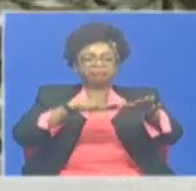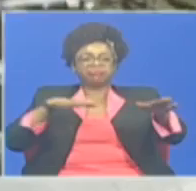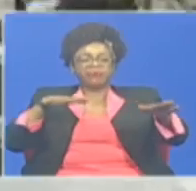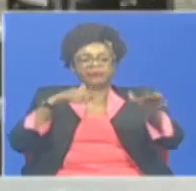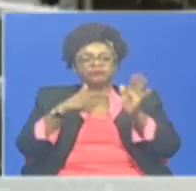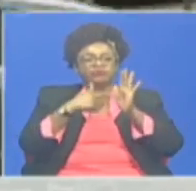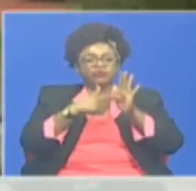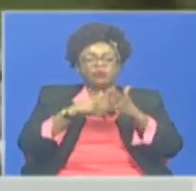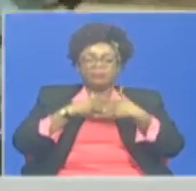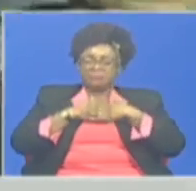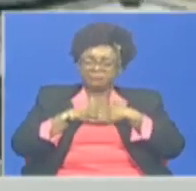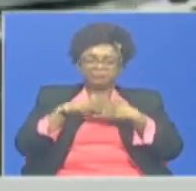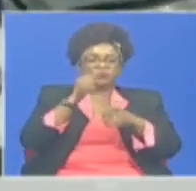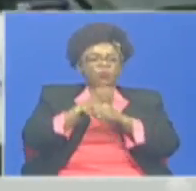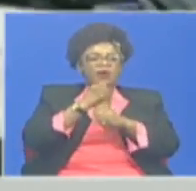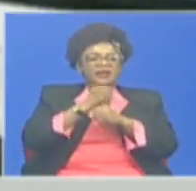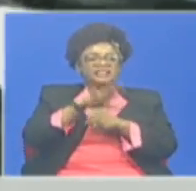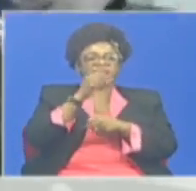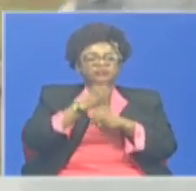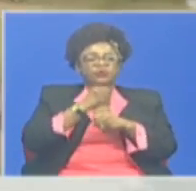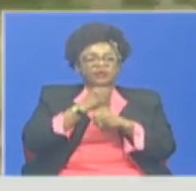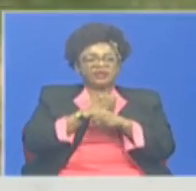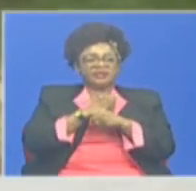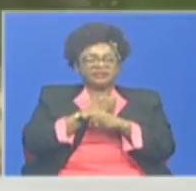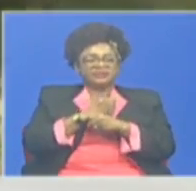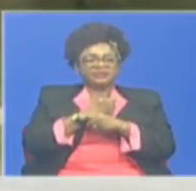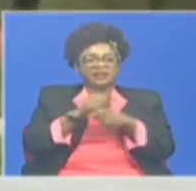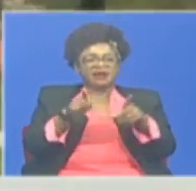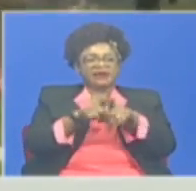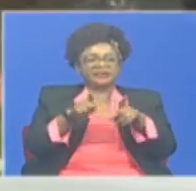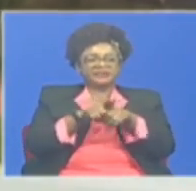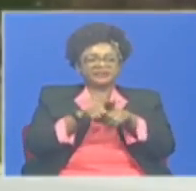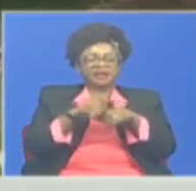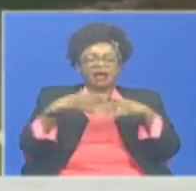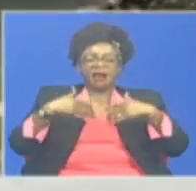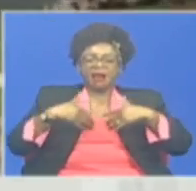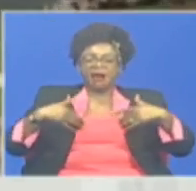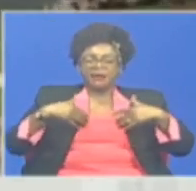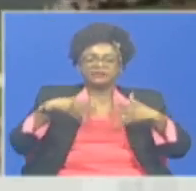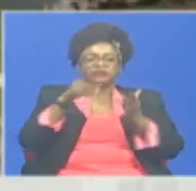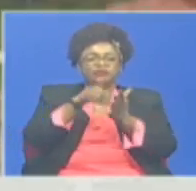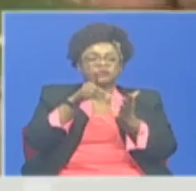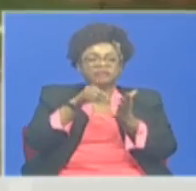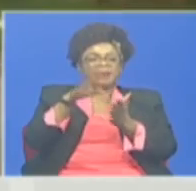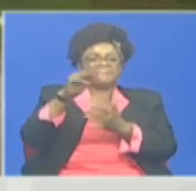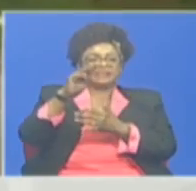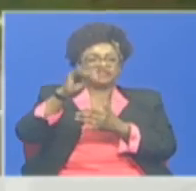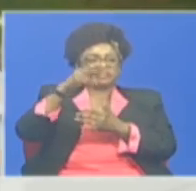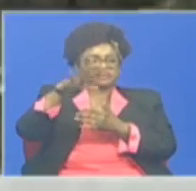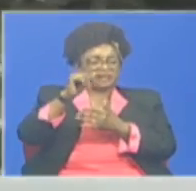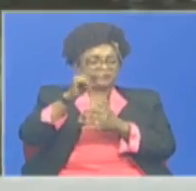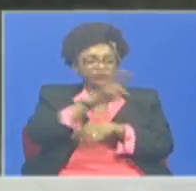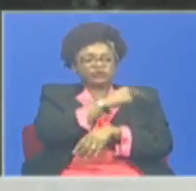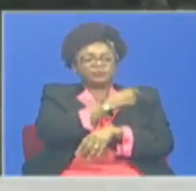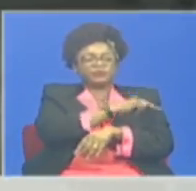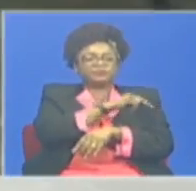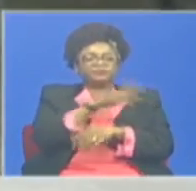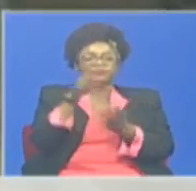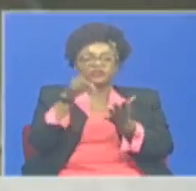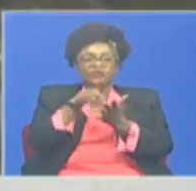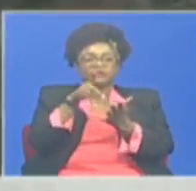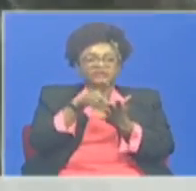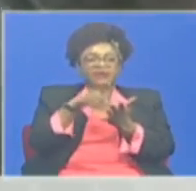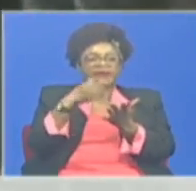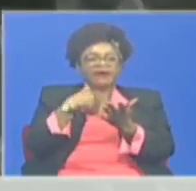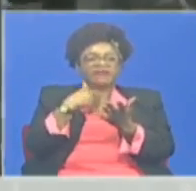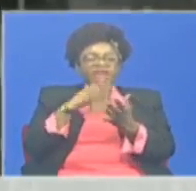the work he's been doing on the front lines as a lung doctor at Manchester Memorial Hospital. Now, the doctor invented a link through